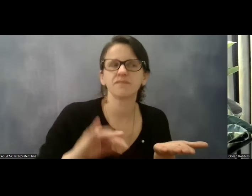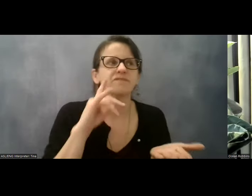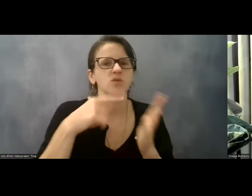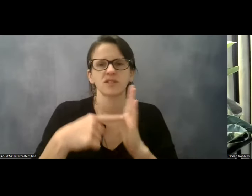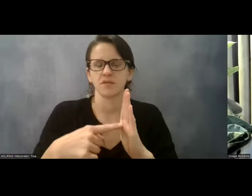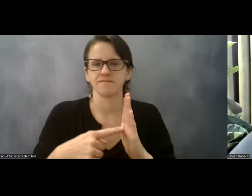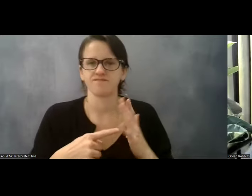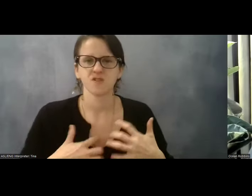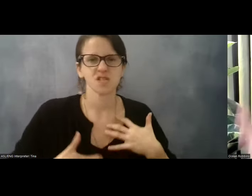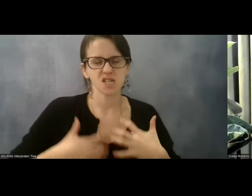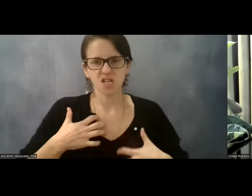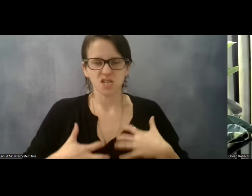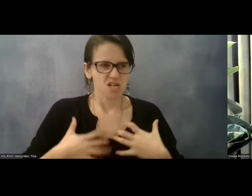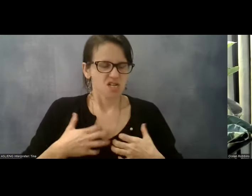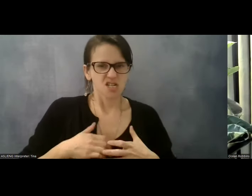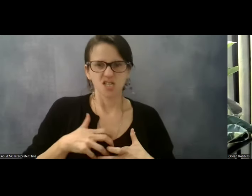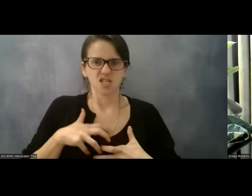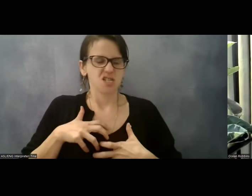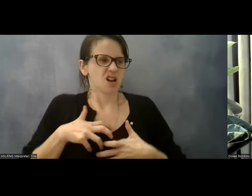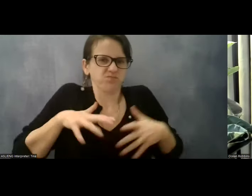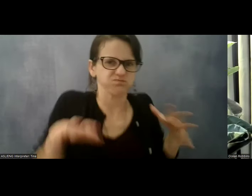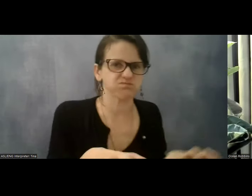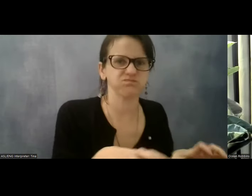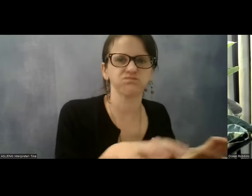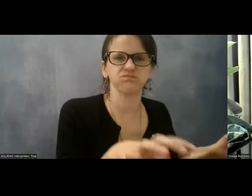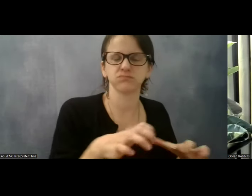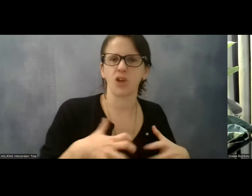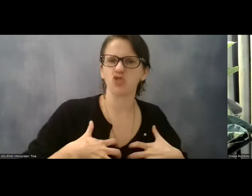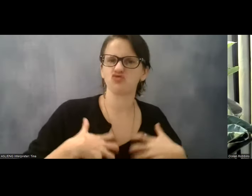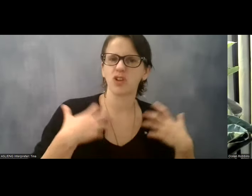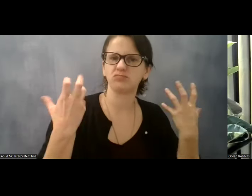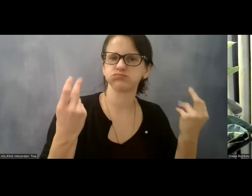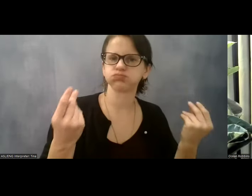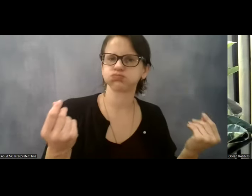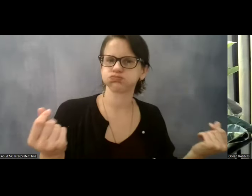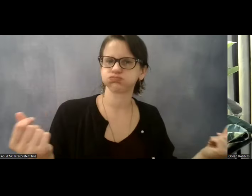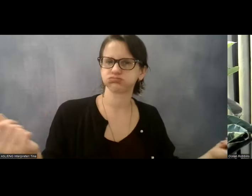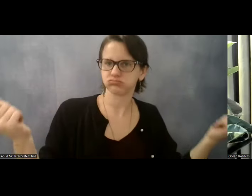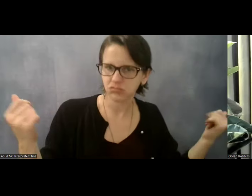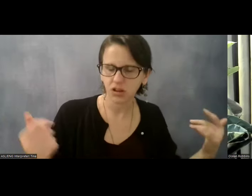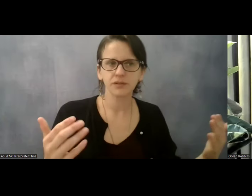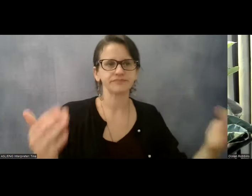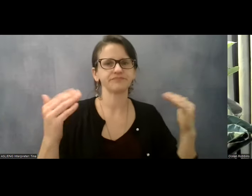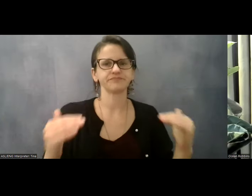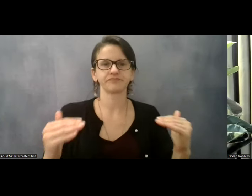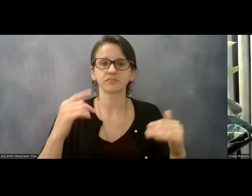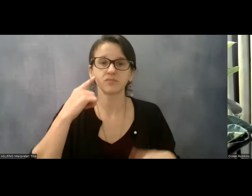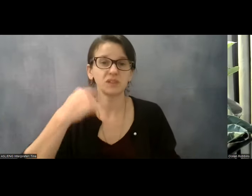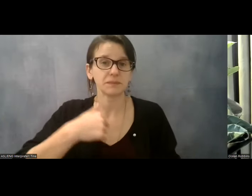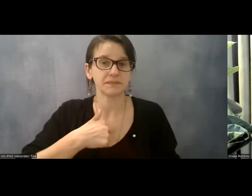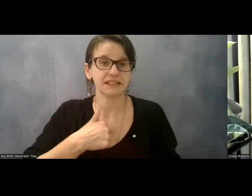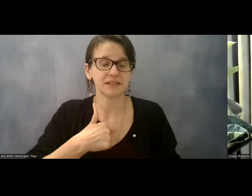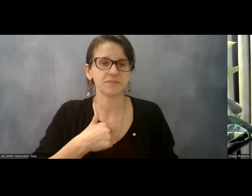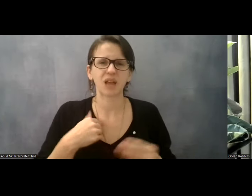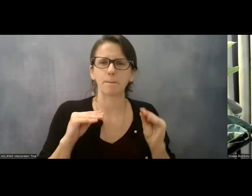can be a way to process things. I don't know about anyone else, but for me, when I garden, when I put in some time, I